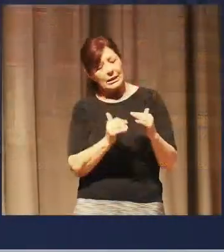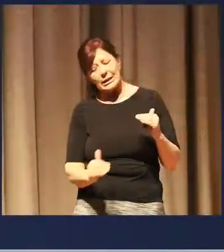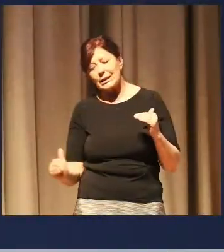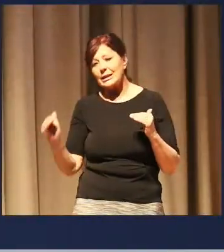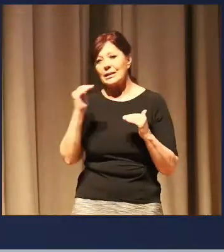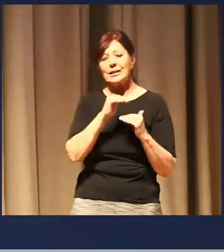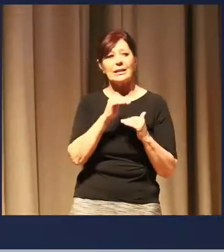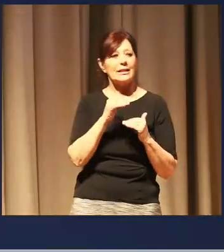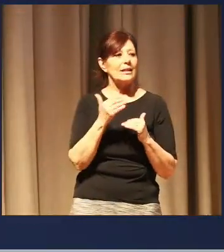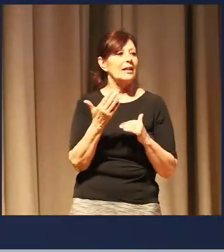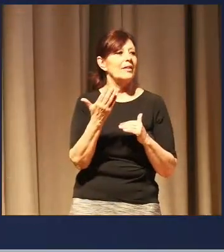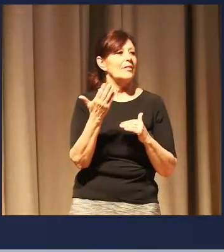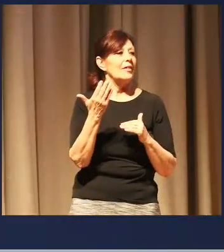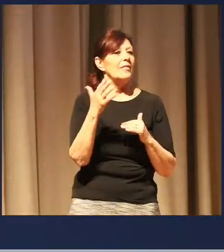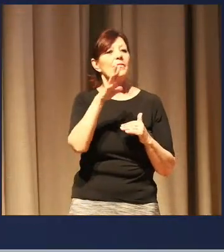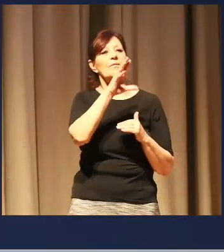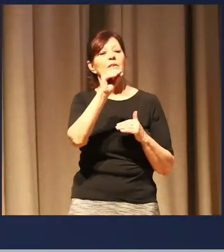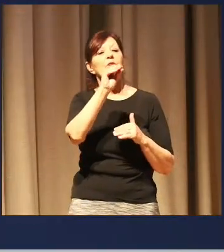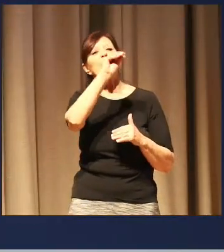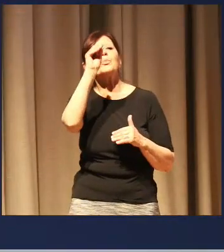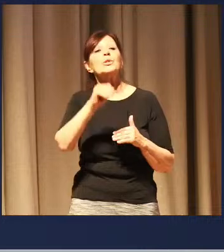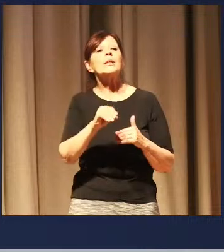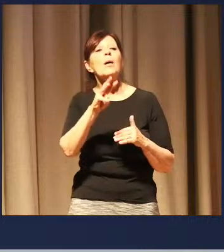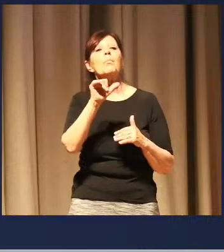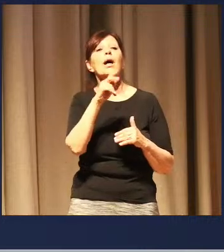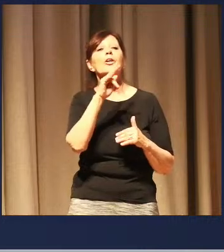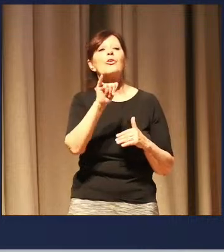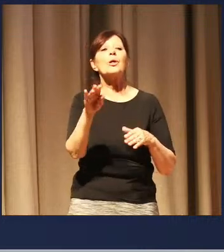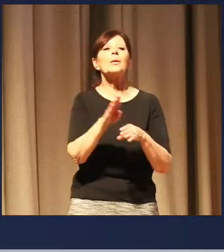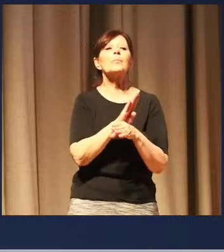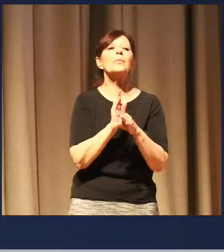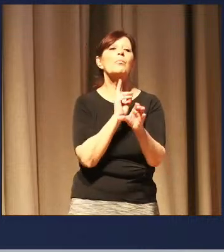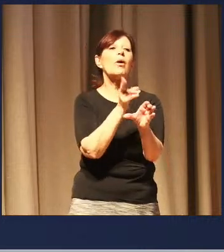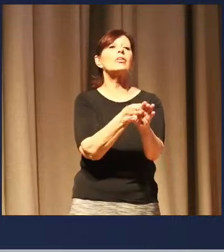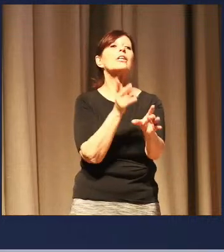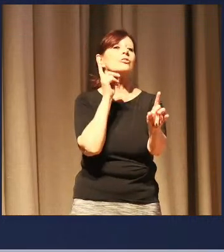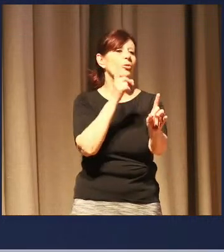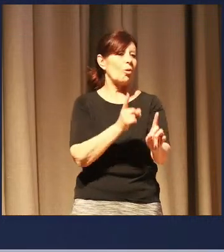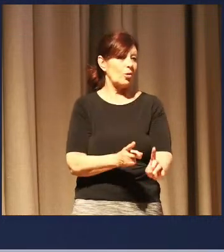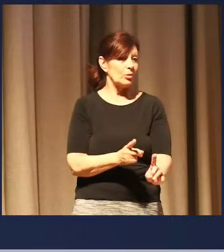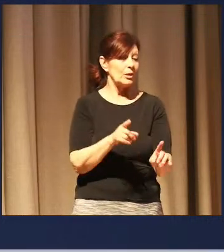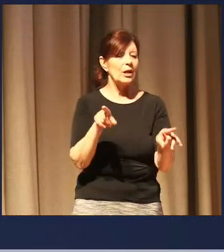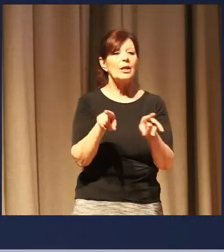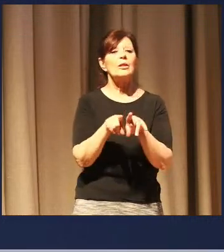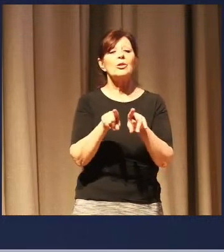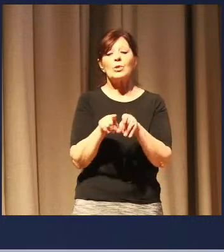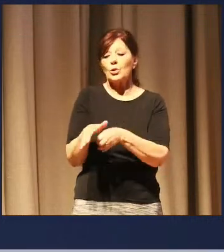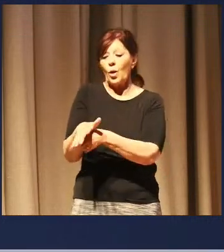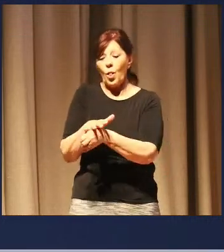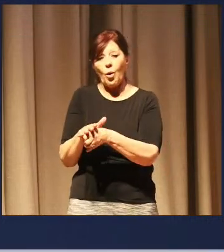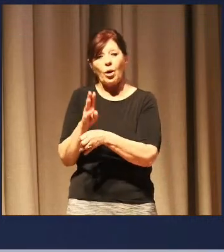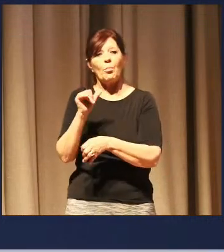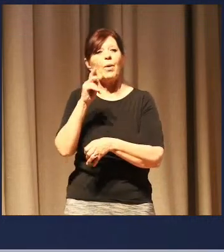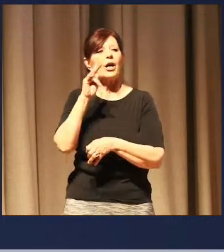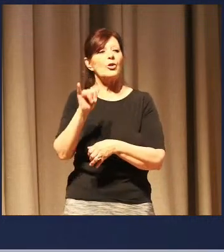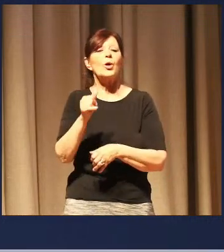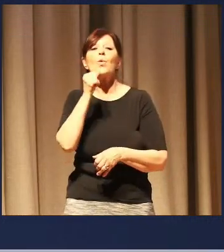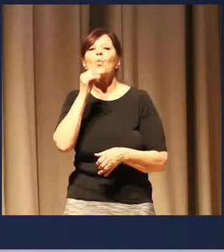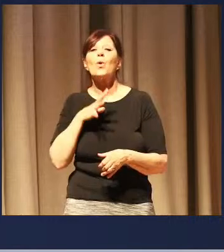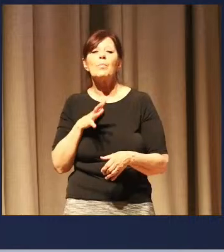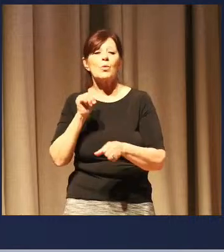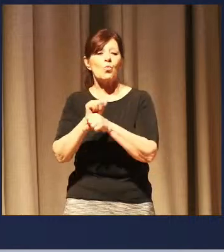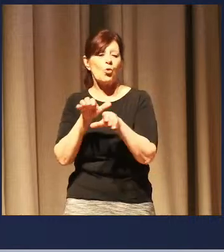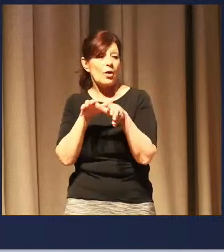the 15% minority business enterprise participation goals, as well as the local minority, women, and apprenticeship